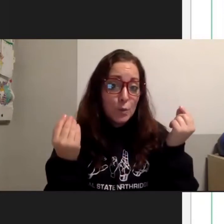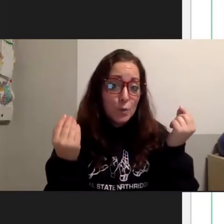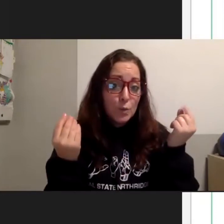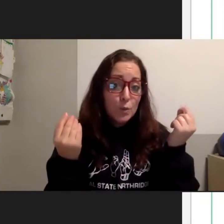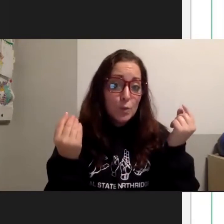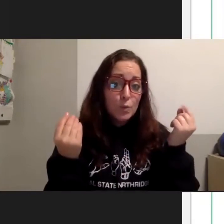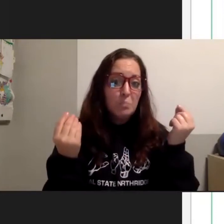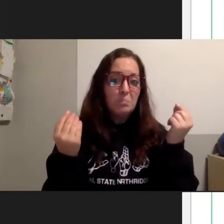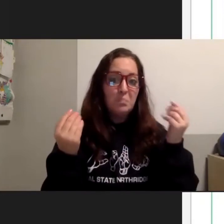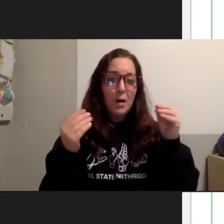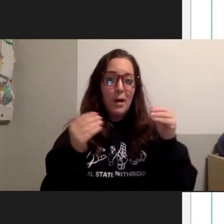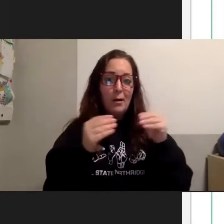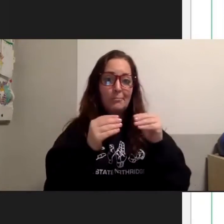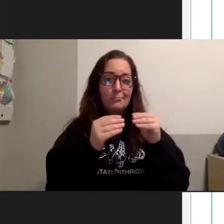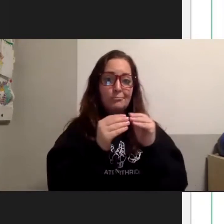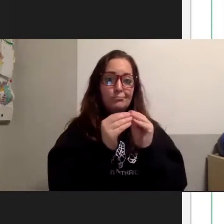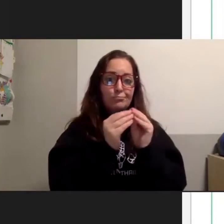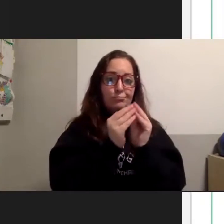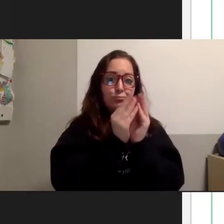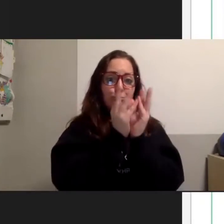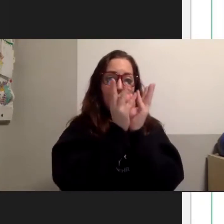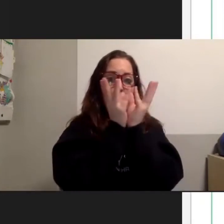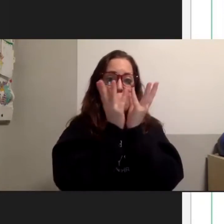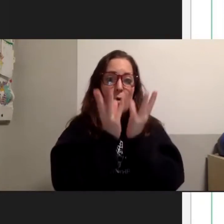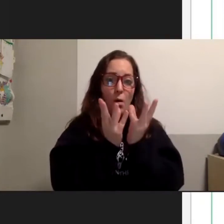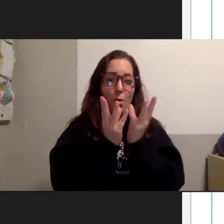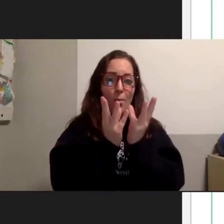Some pods or fruits